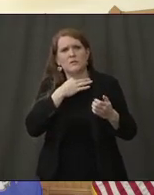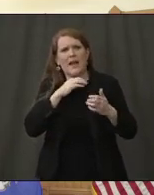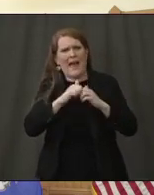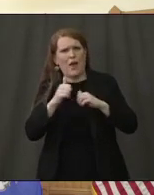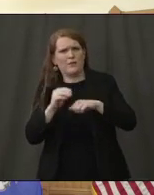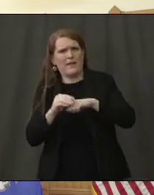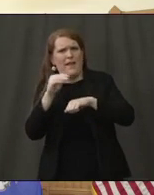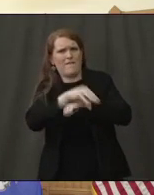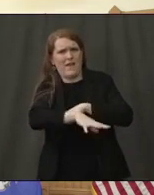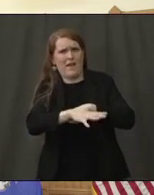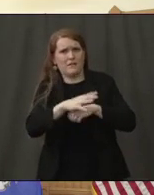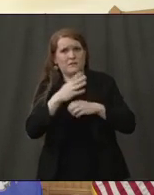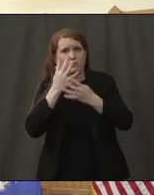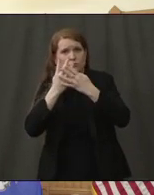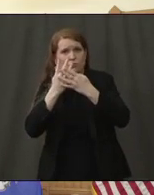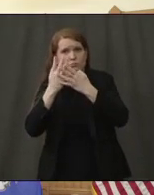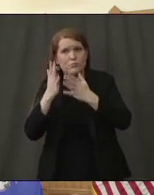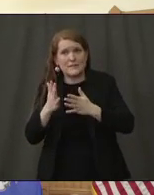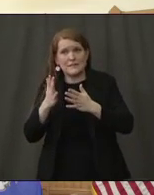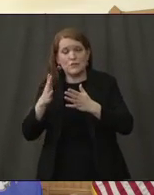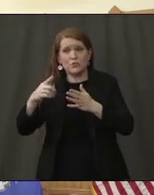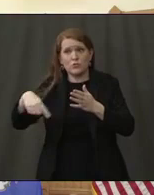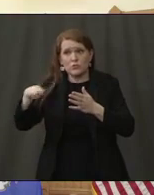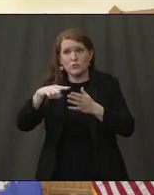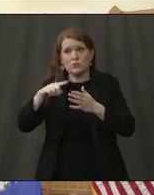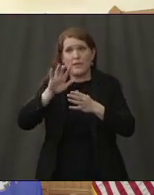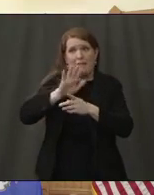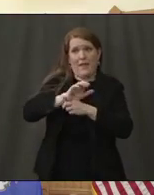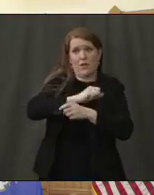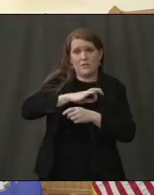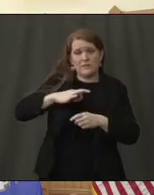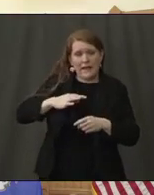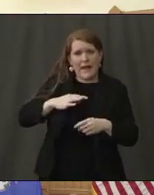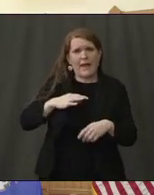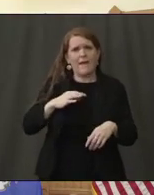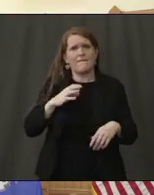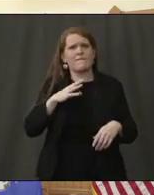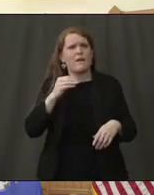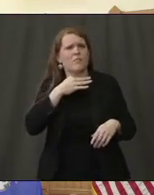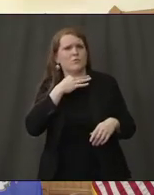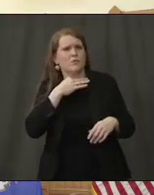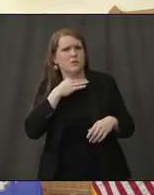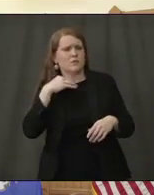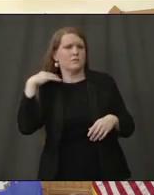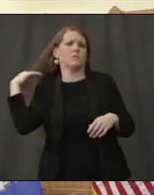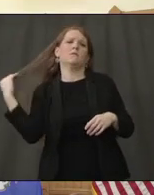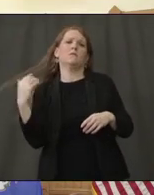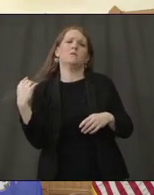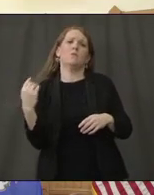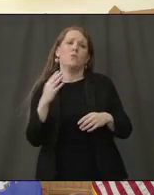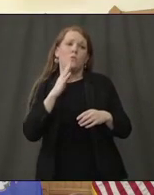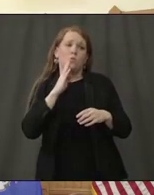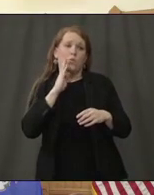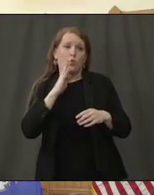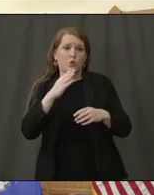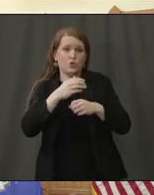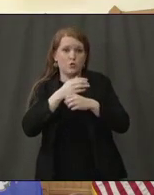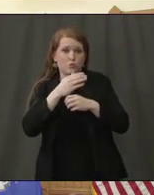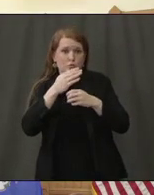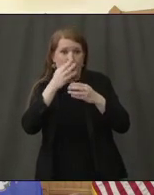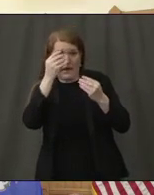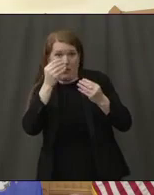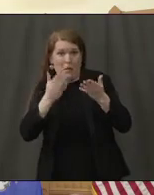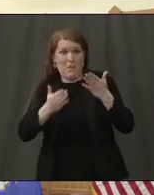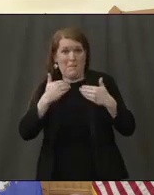as well as you consider doing a COVID-19 facility? Would you have just one prison for COVID